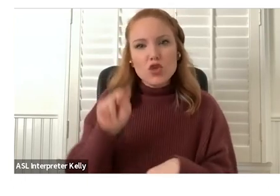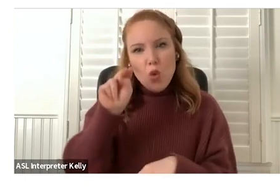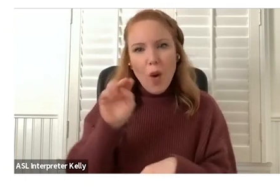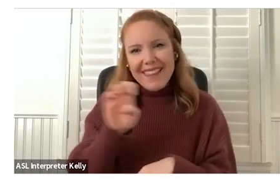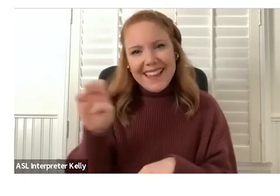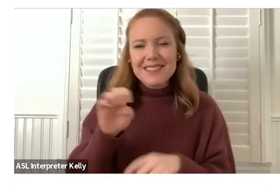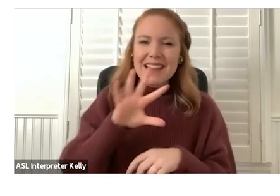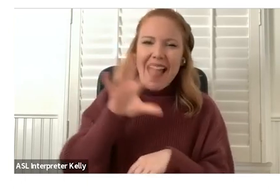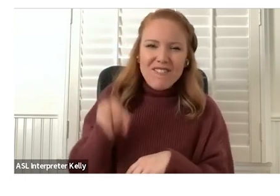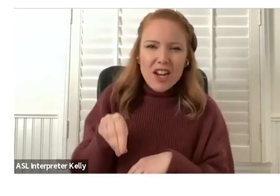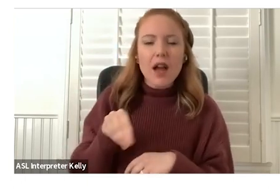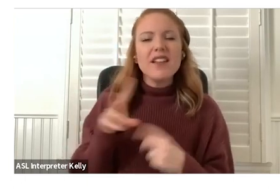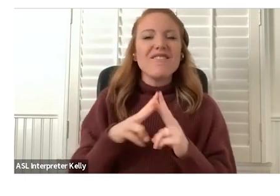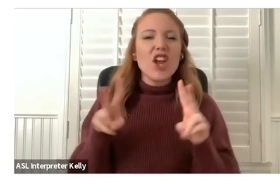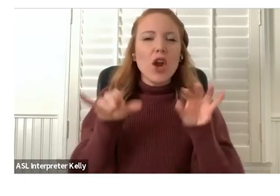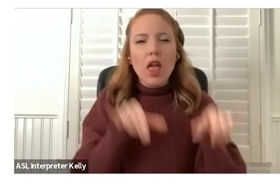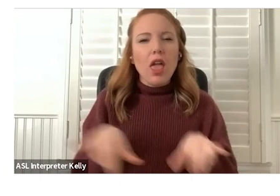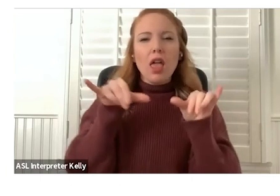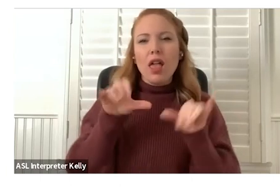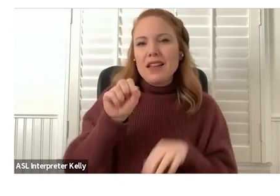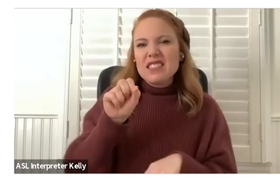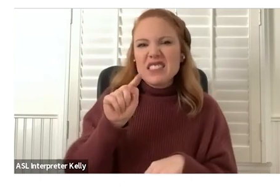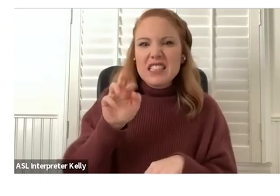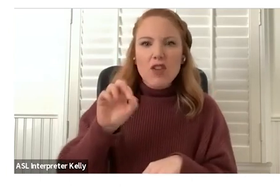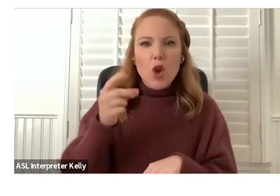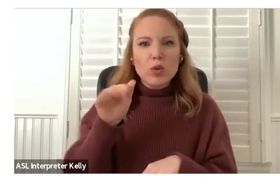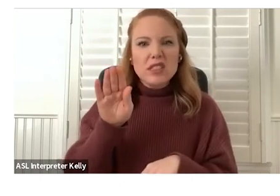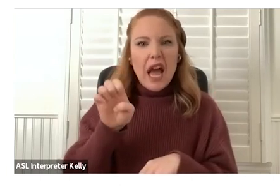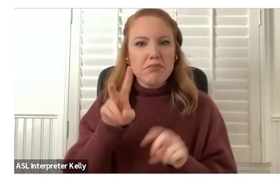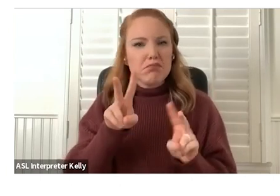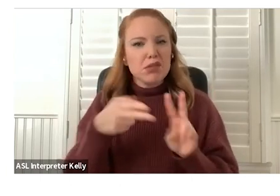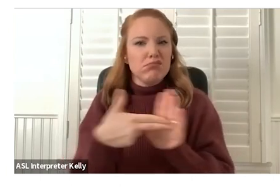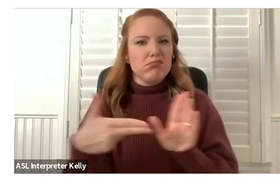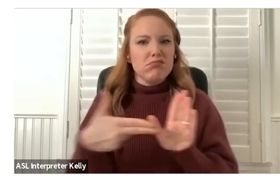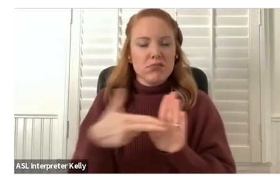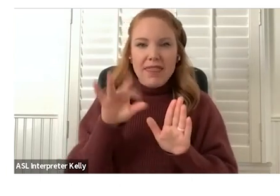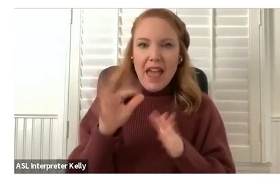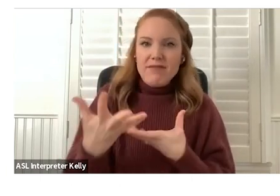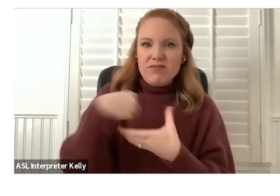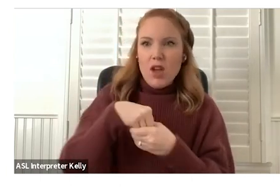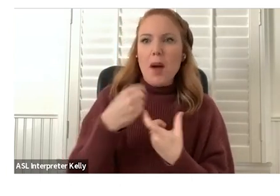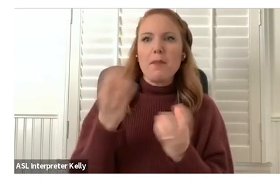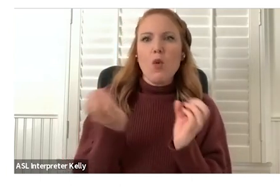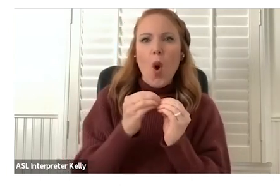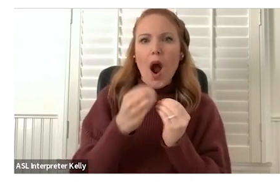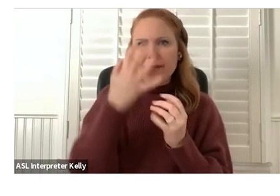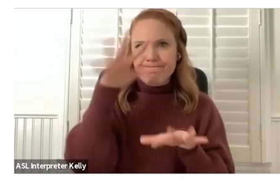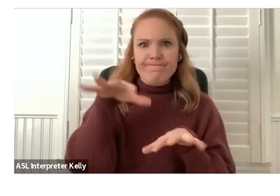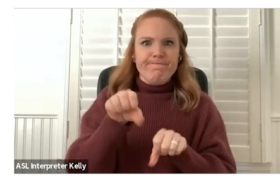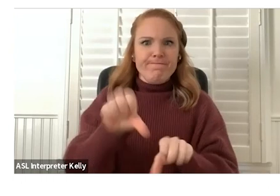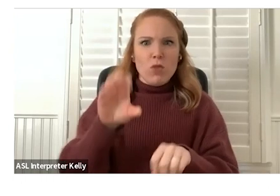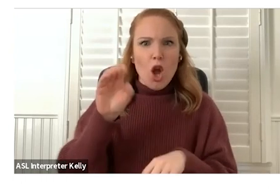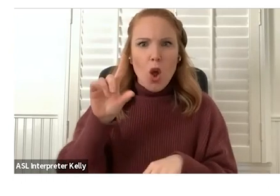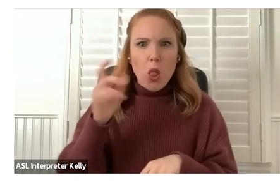comparative literature, Edward Said, who in 1979 published this groundbreaking book called Orientalism, where he looks at